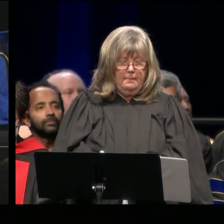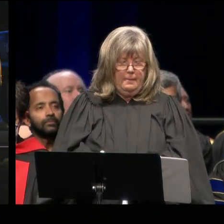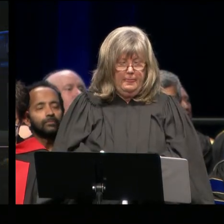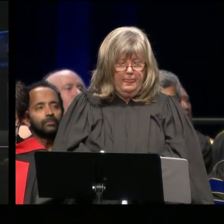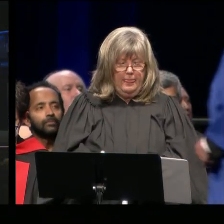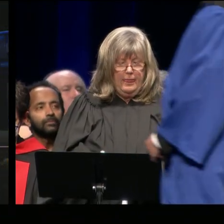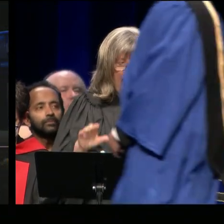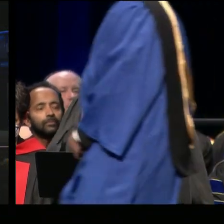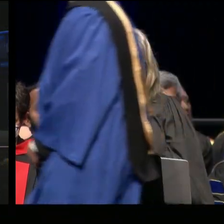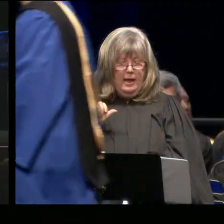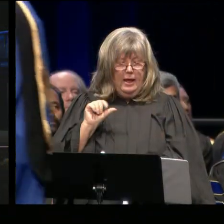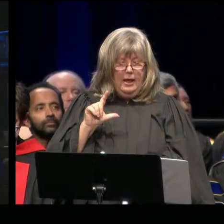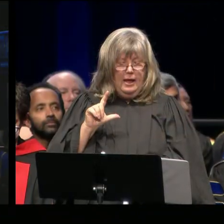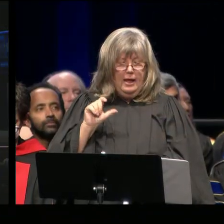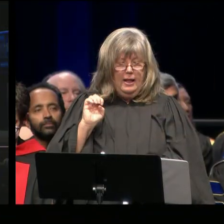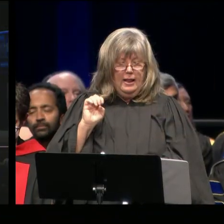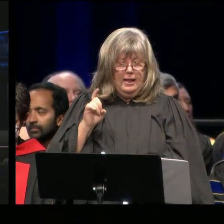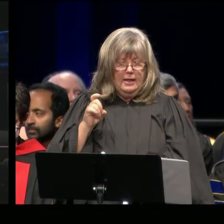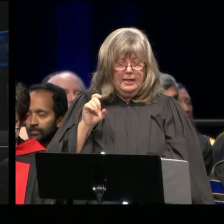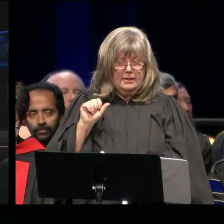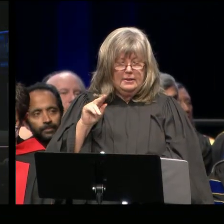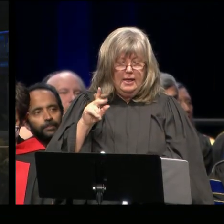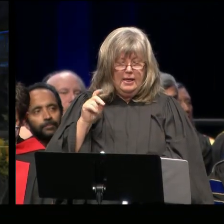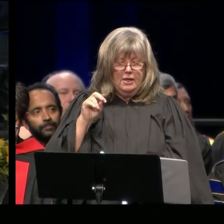Alexander Vicioso, with distinction.